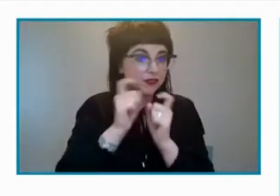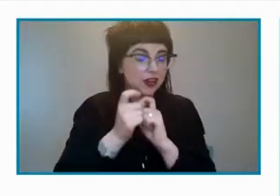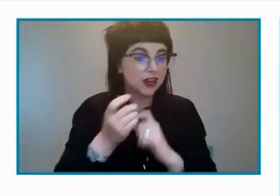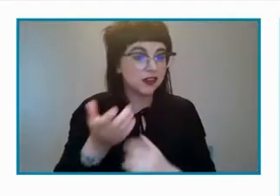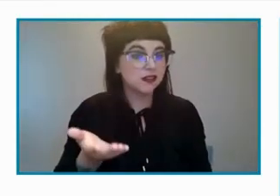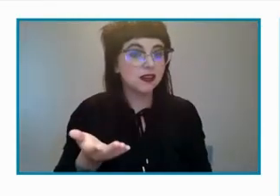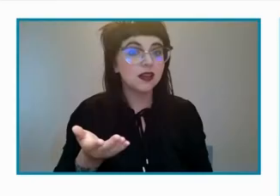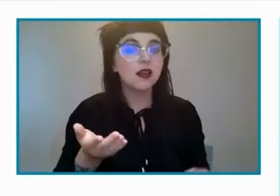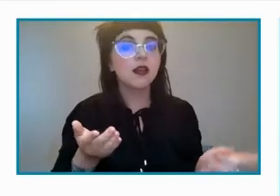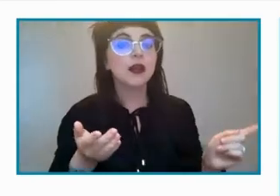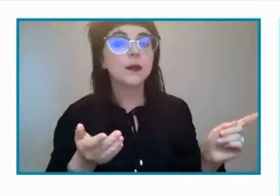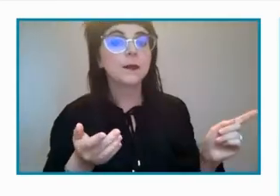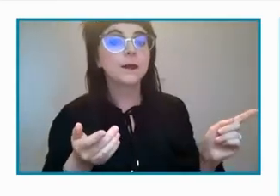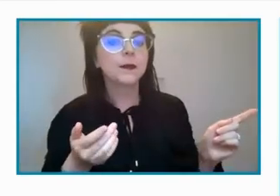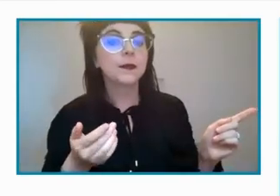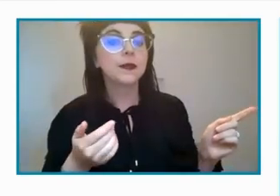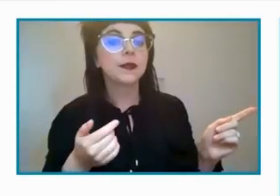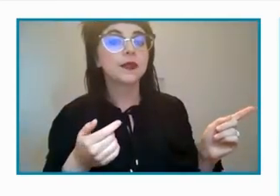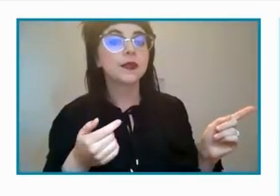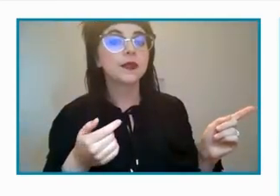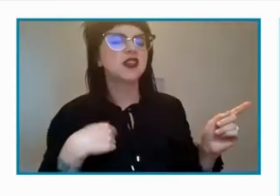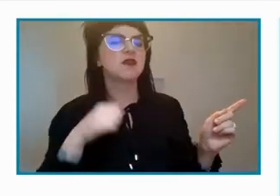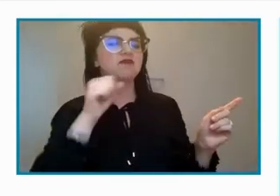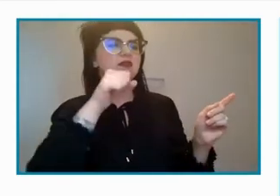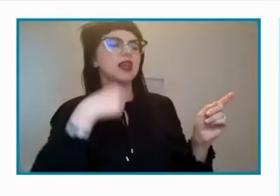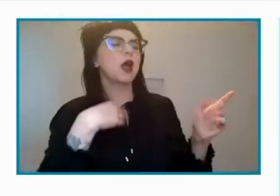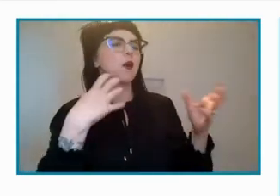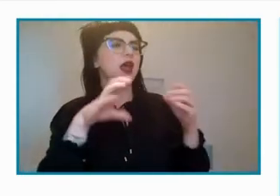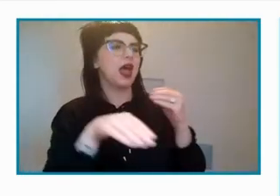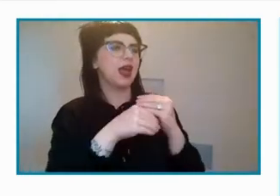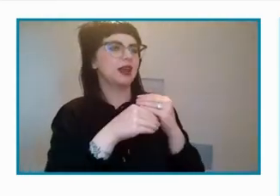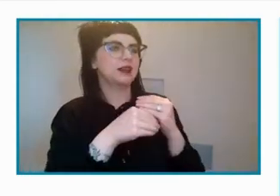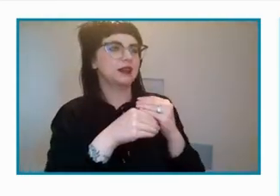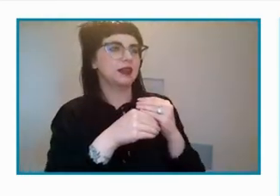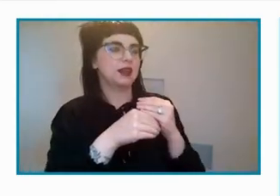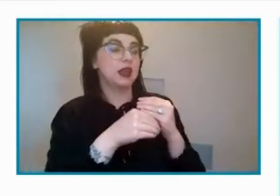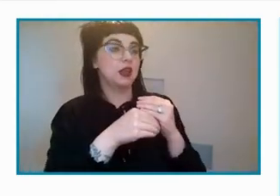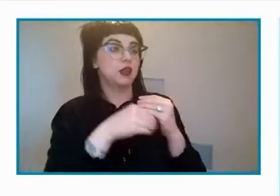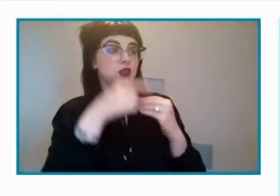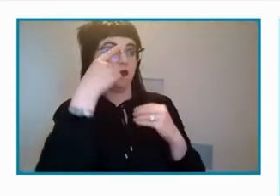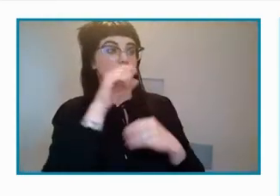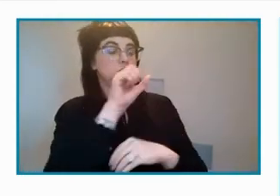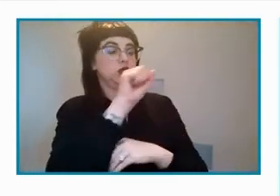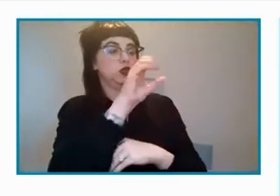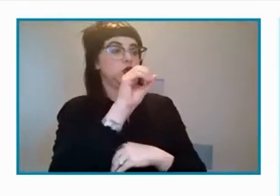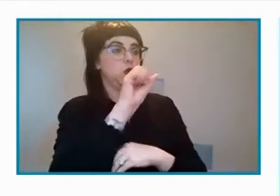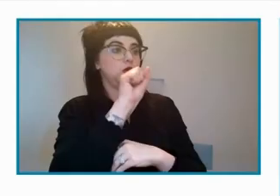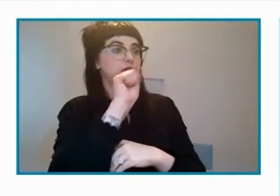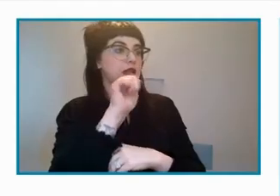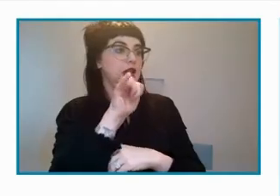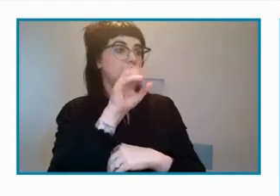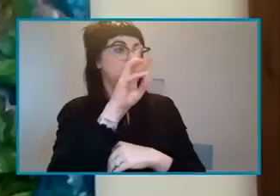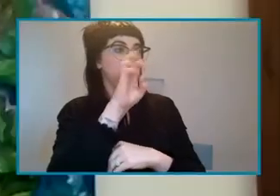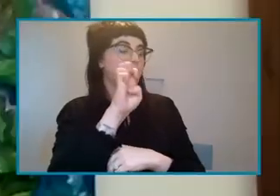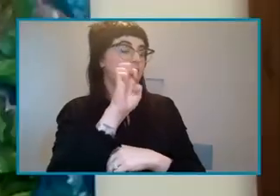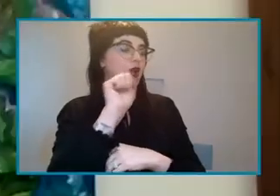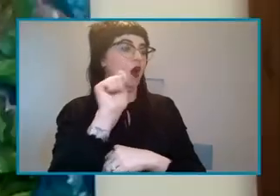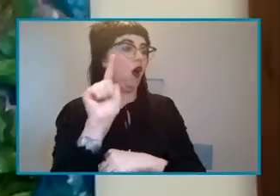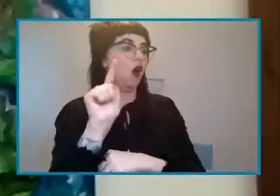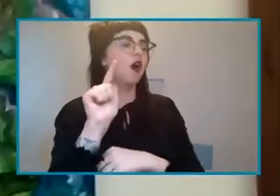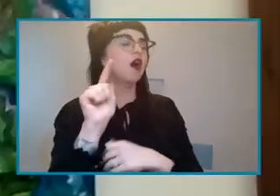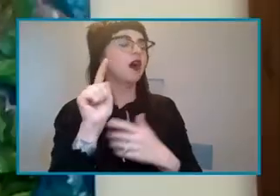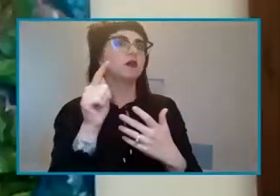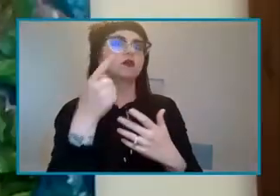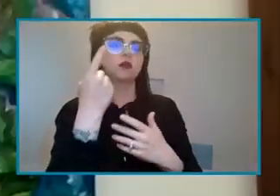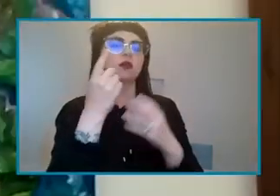I'll jump in first. So say we all, I mean, that I think really captures how it worked for us as well. But I think, right, the theory of change and